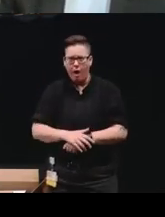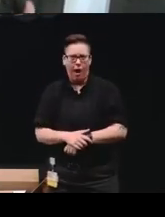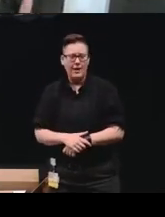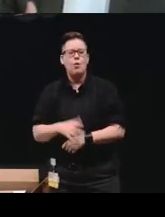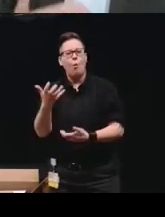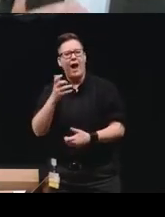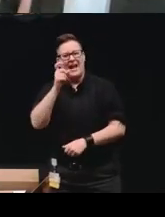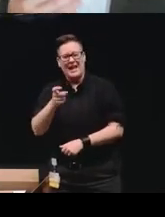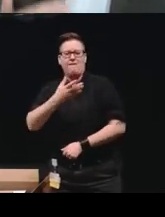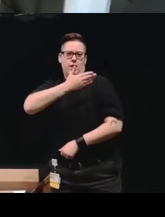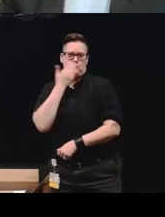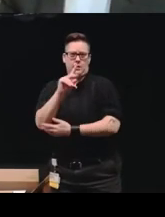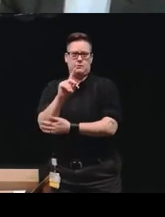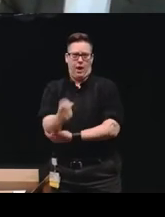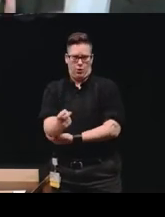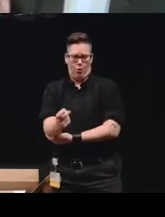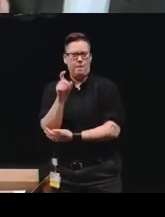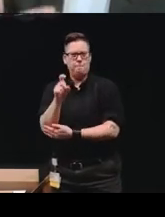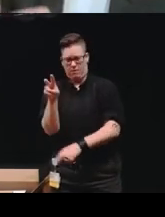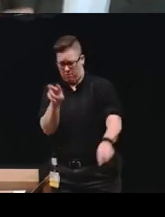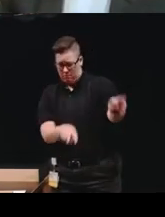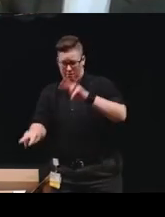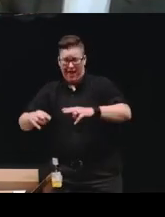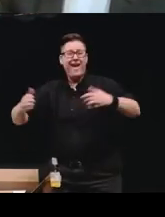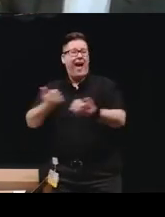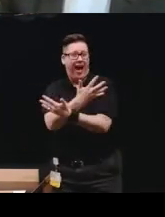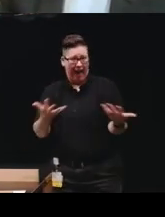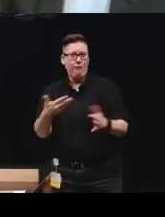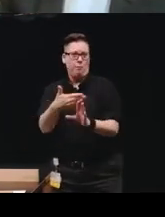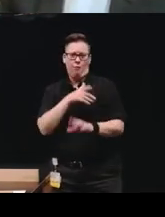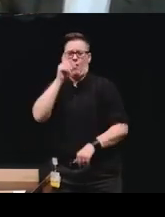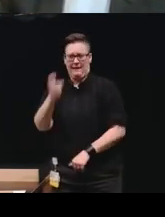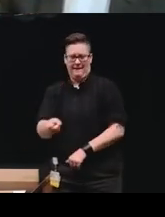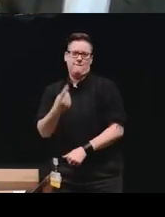diagnosis, we do so comprehensively and with very good clarity.